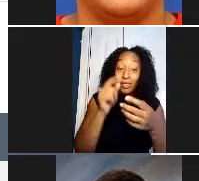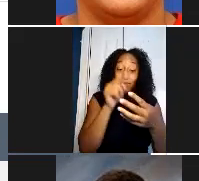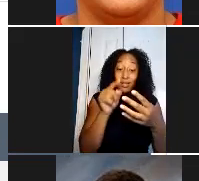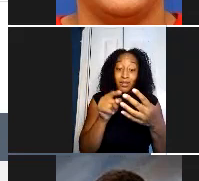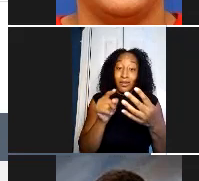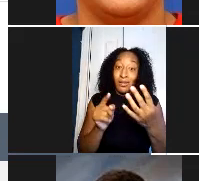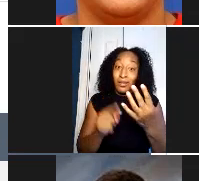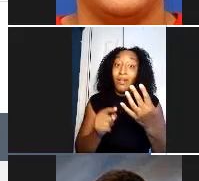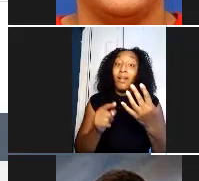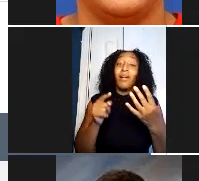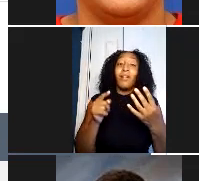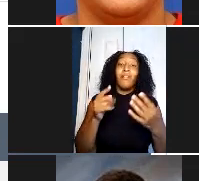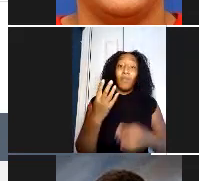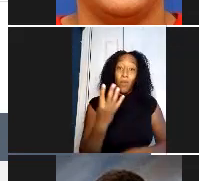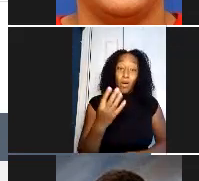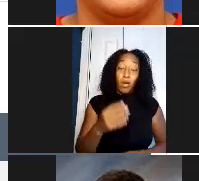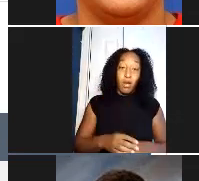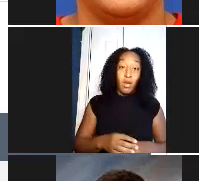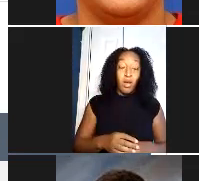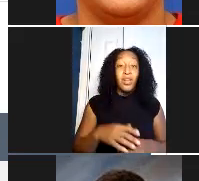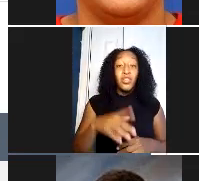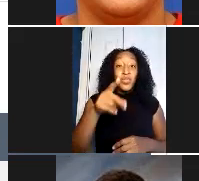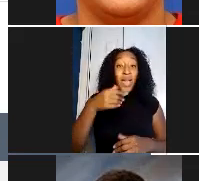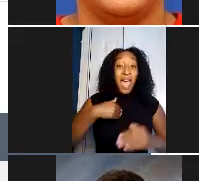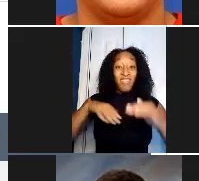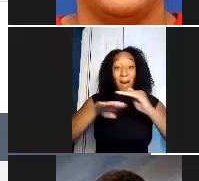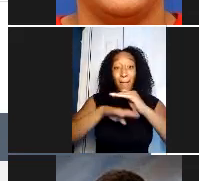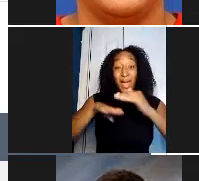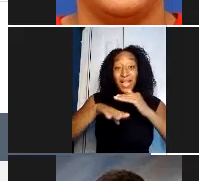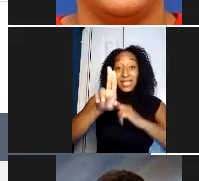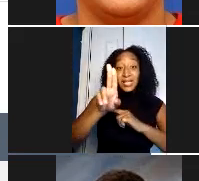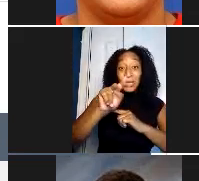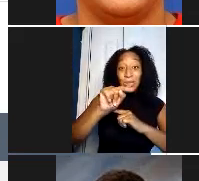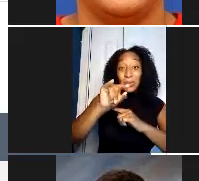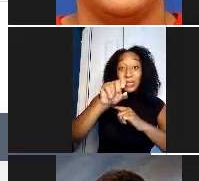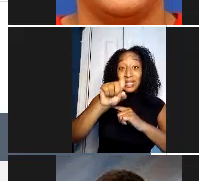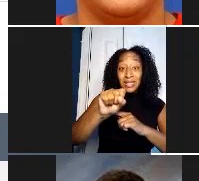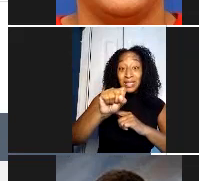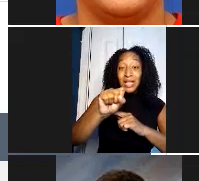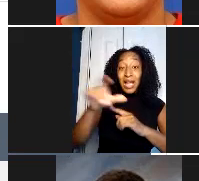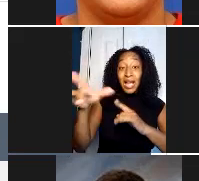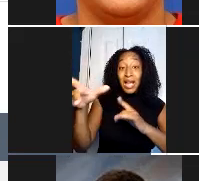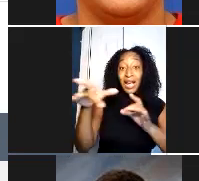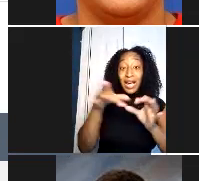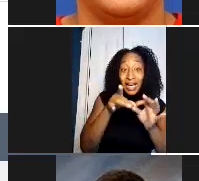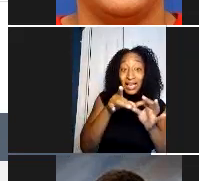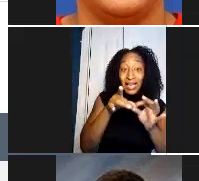that there are base units associated with those fundamental